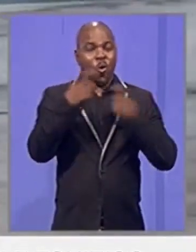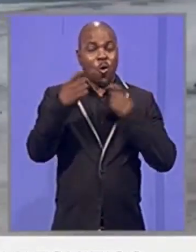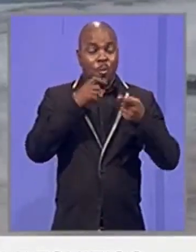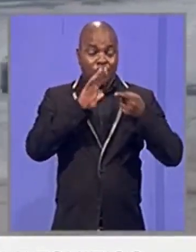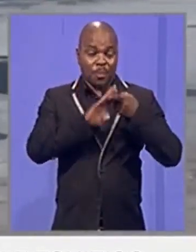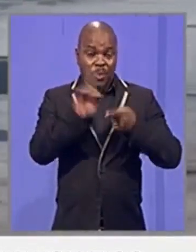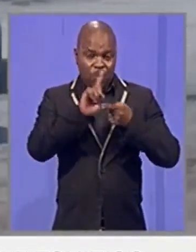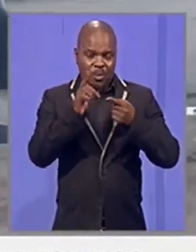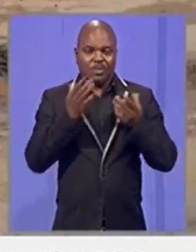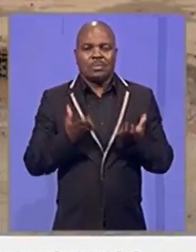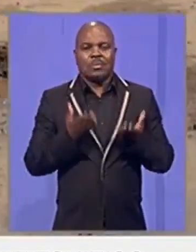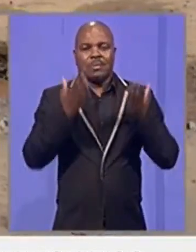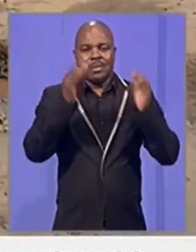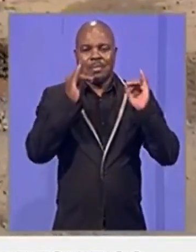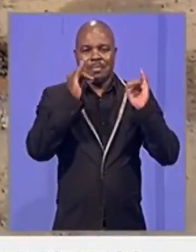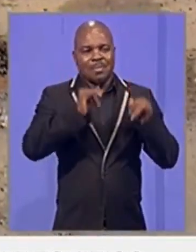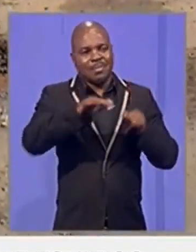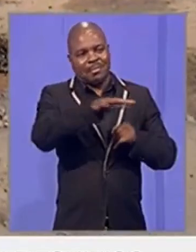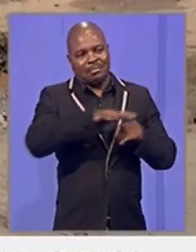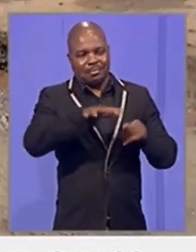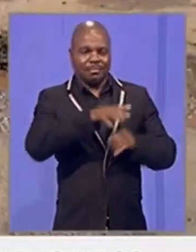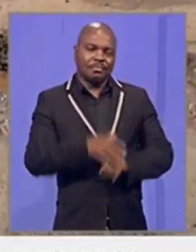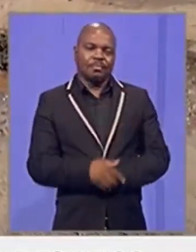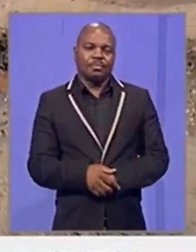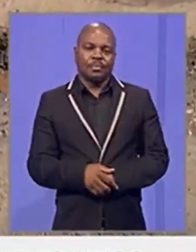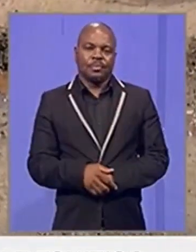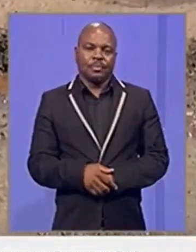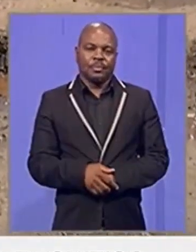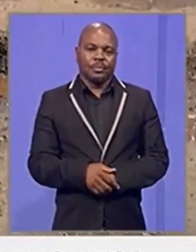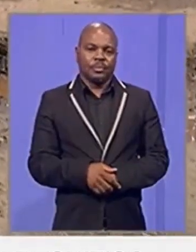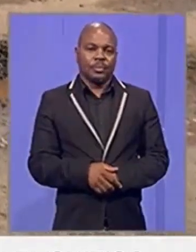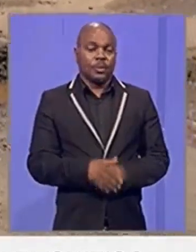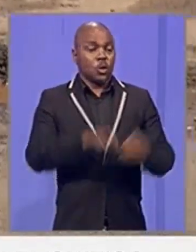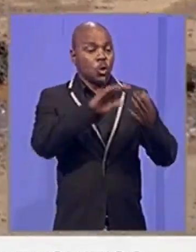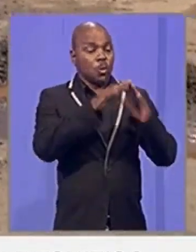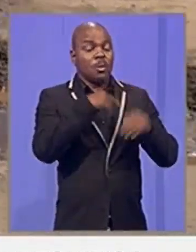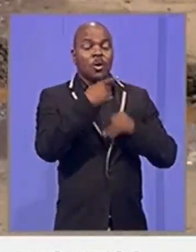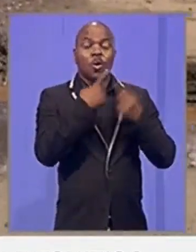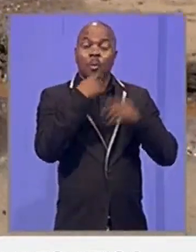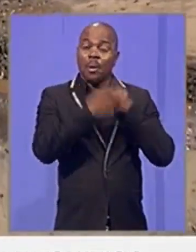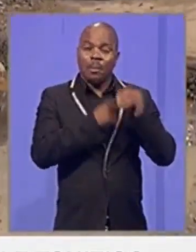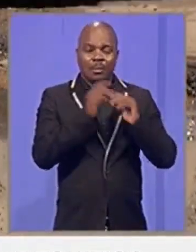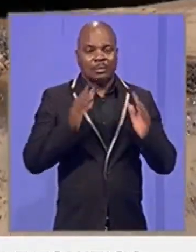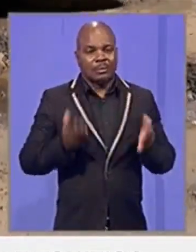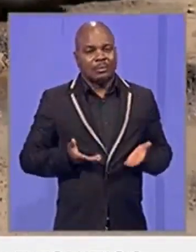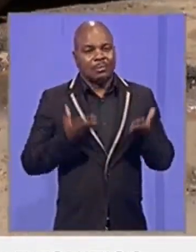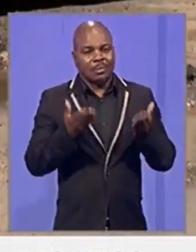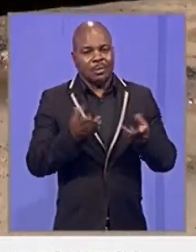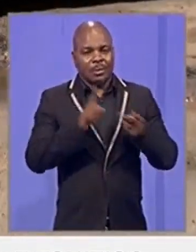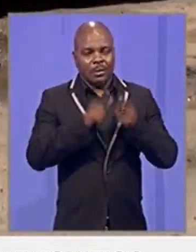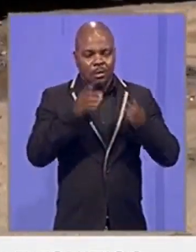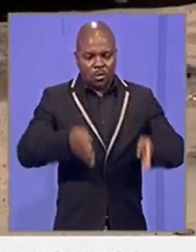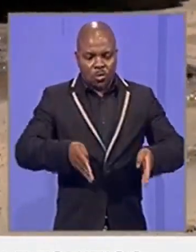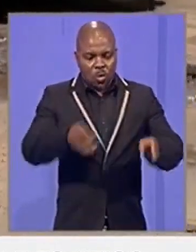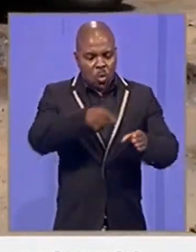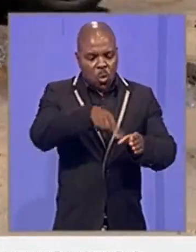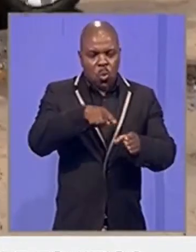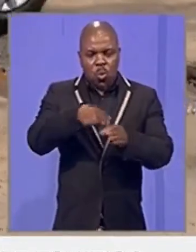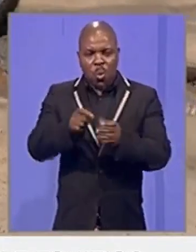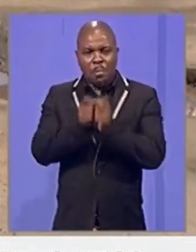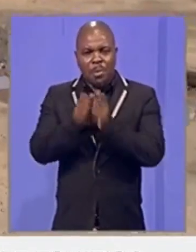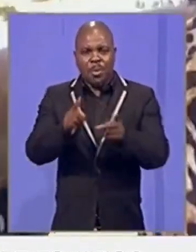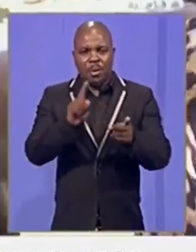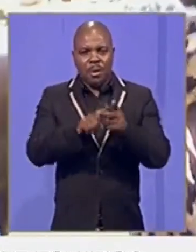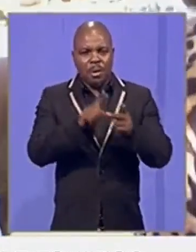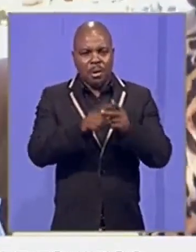ke thebolelo e bokoa ya ditirelo. The community is complaining about service delivery, bottle roads and